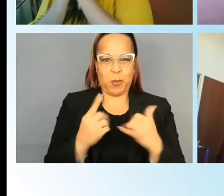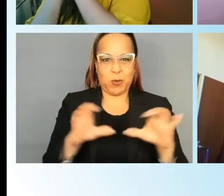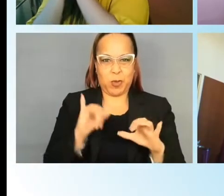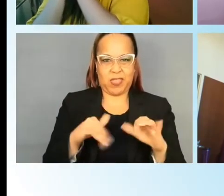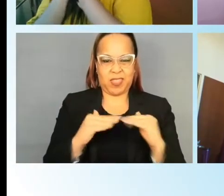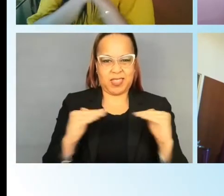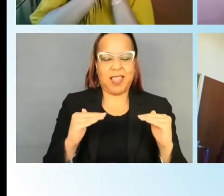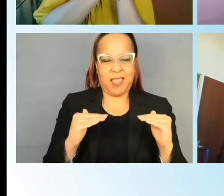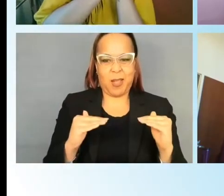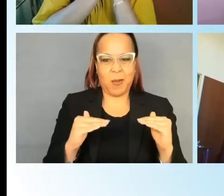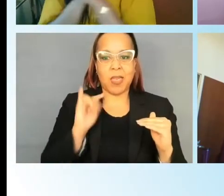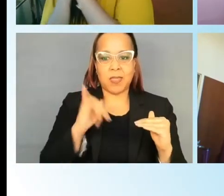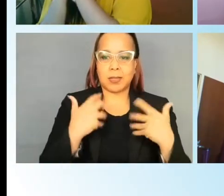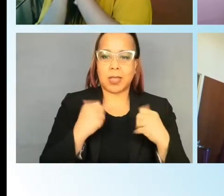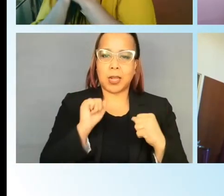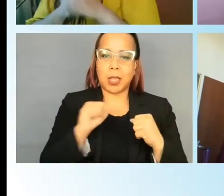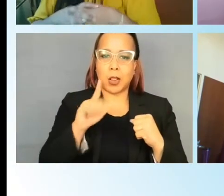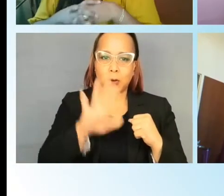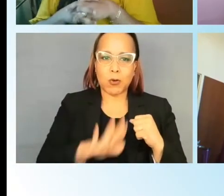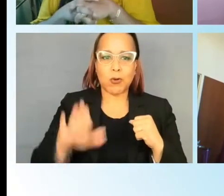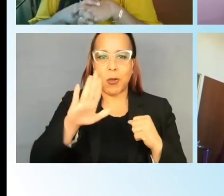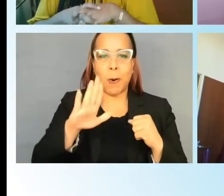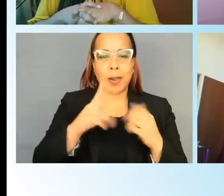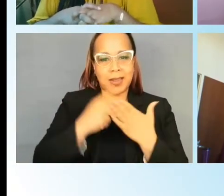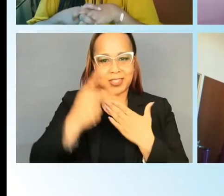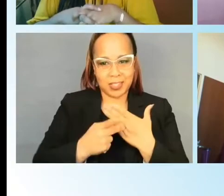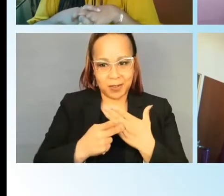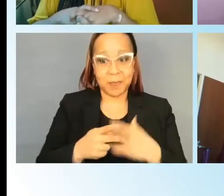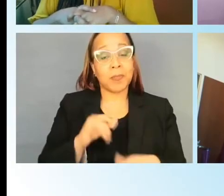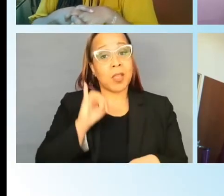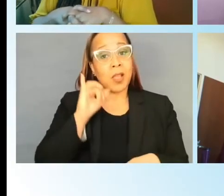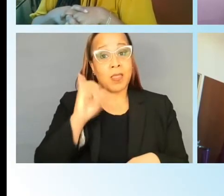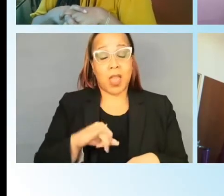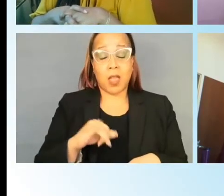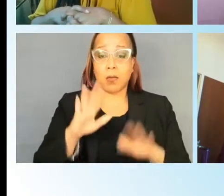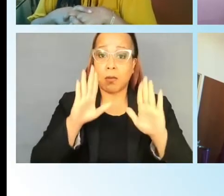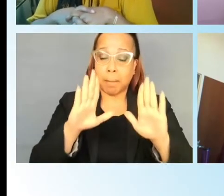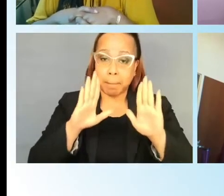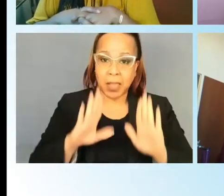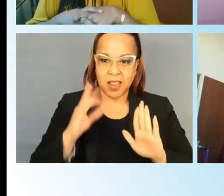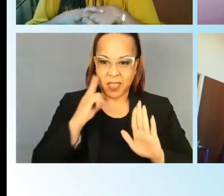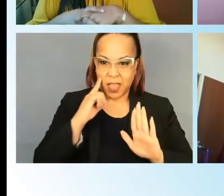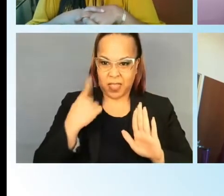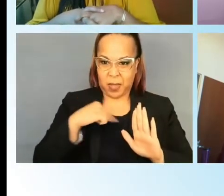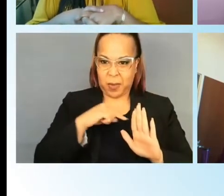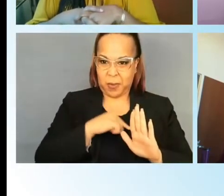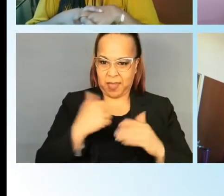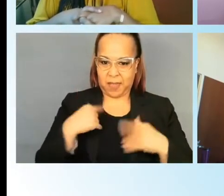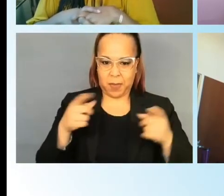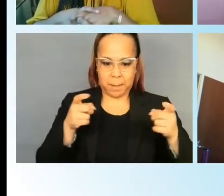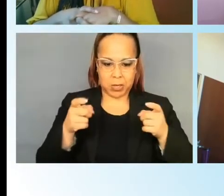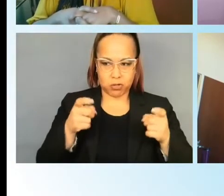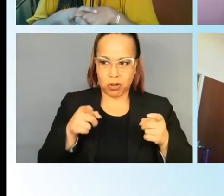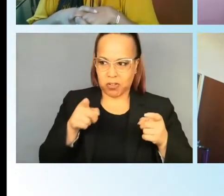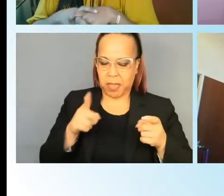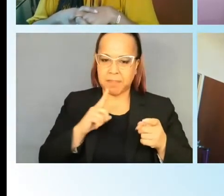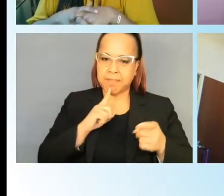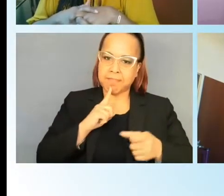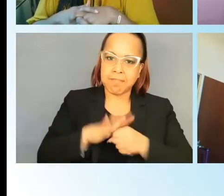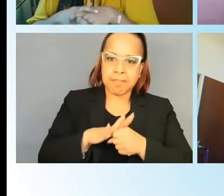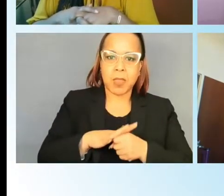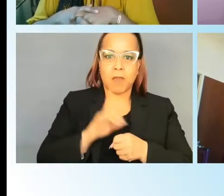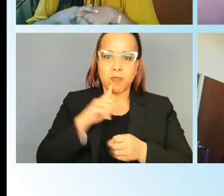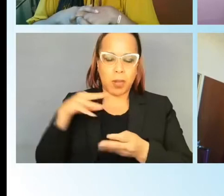the Healing Illinois Initiative. So that's amazing. Like to think that we have an administration that made a commitment of putting